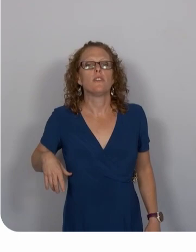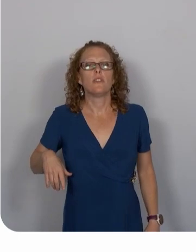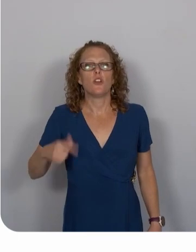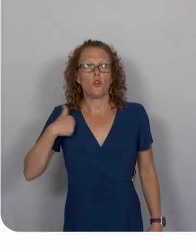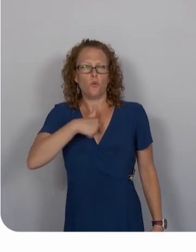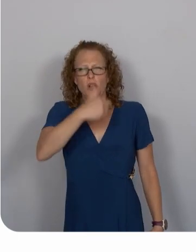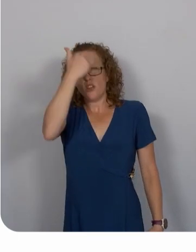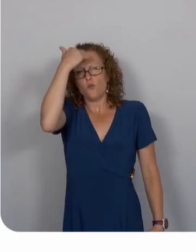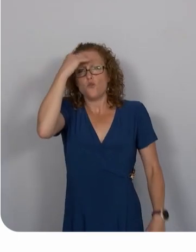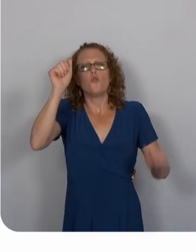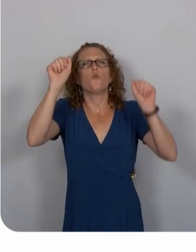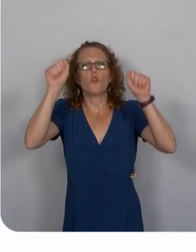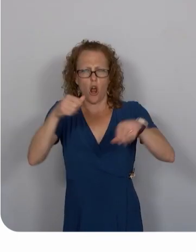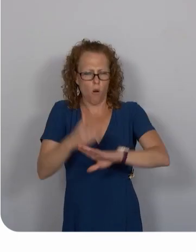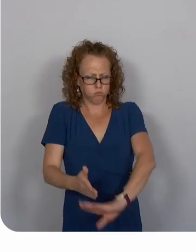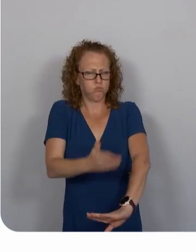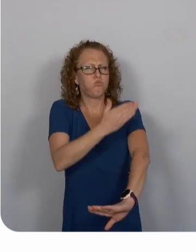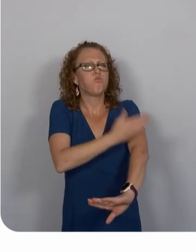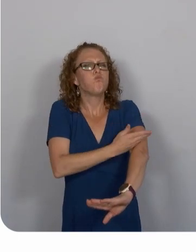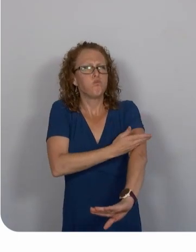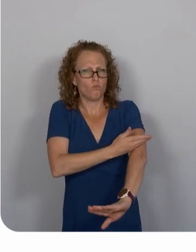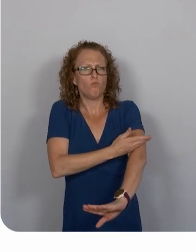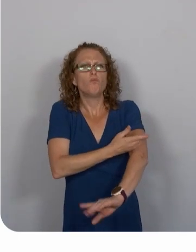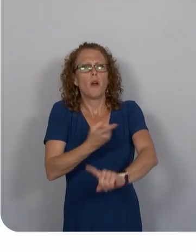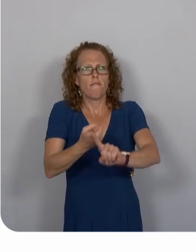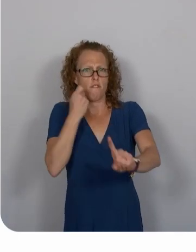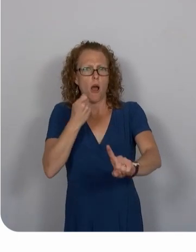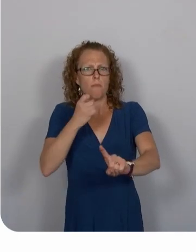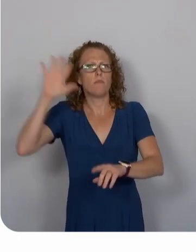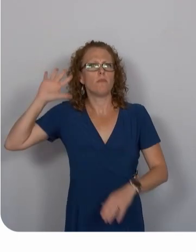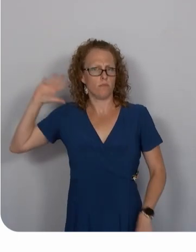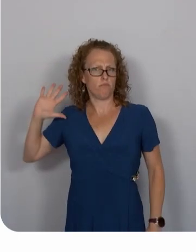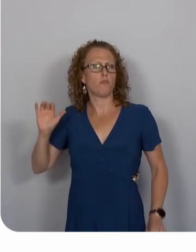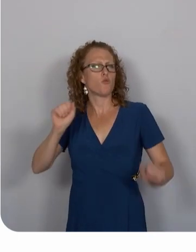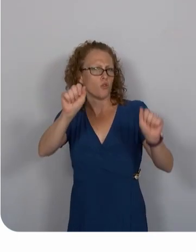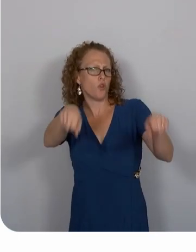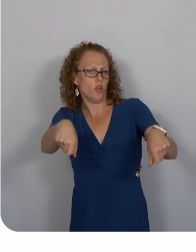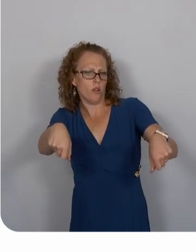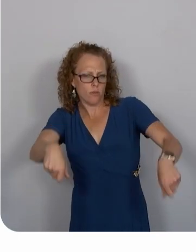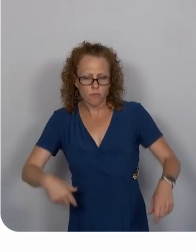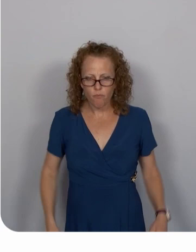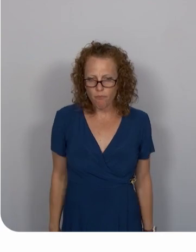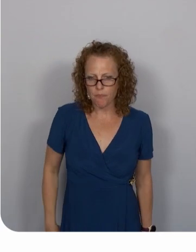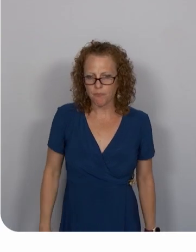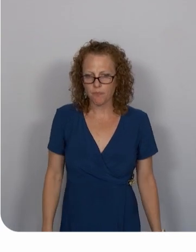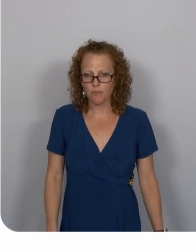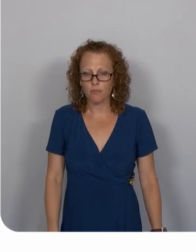could deliver an even better experience this generation.